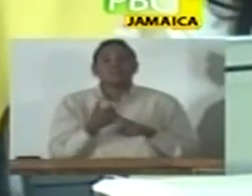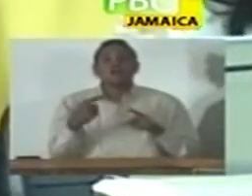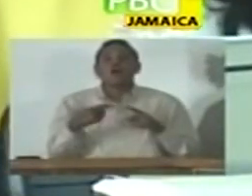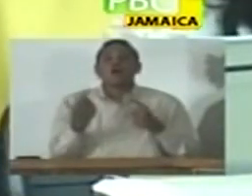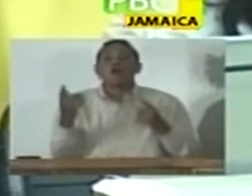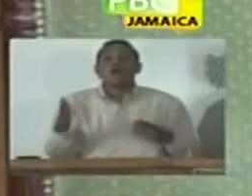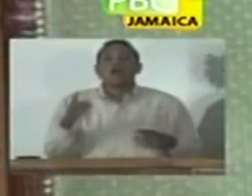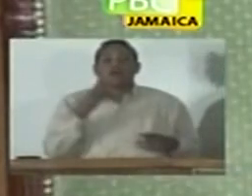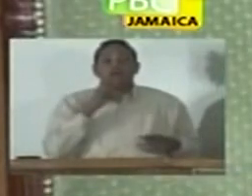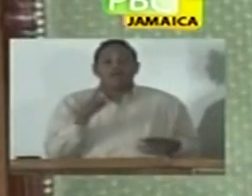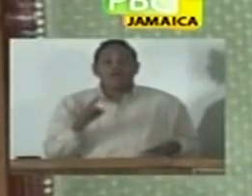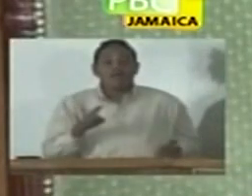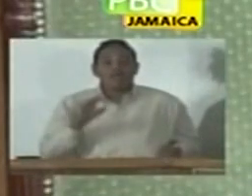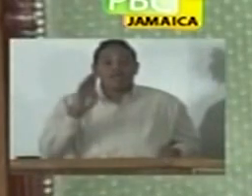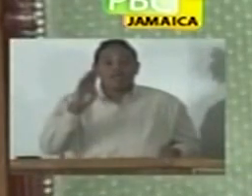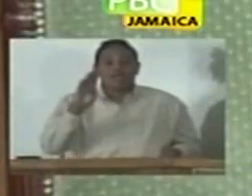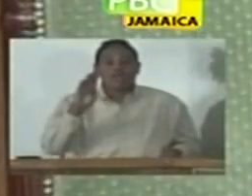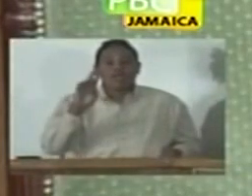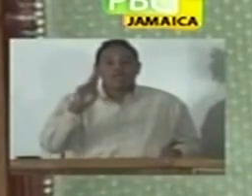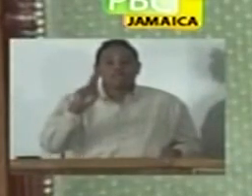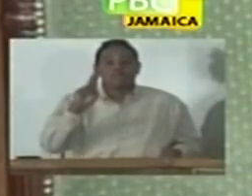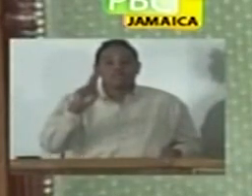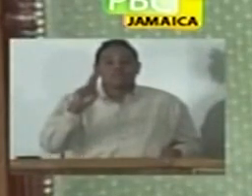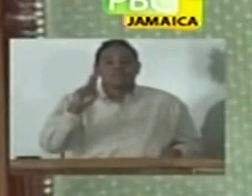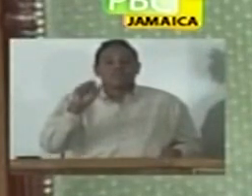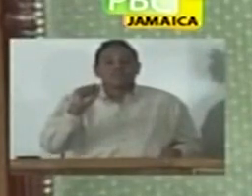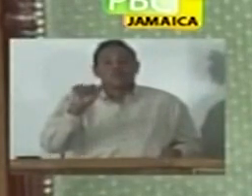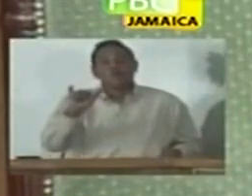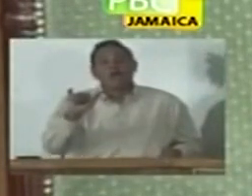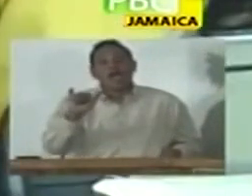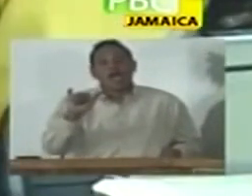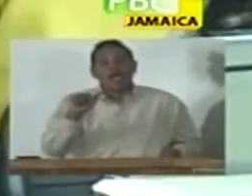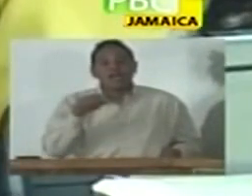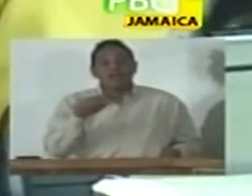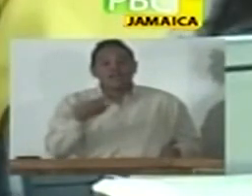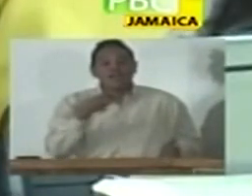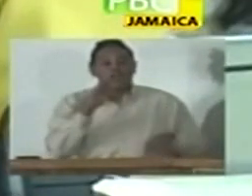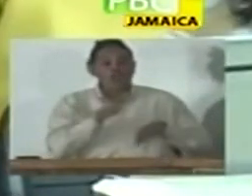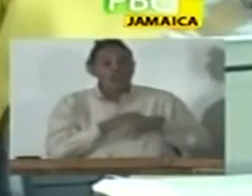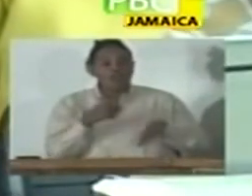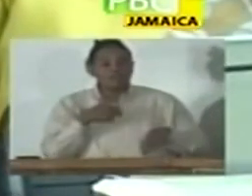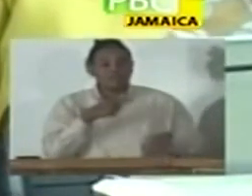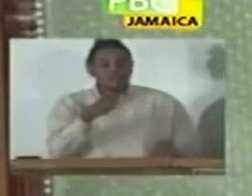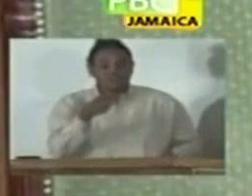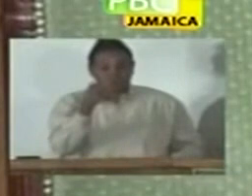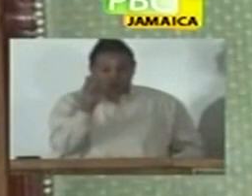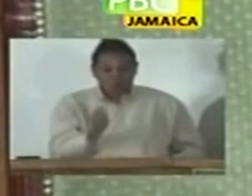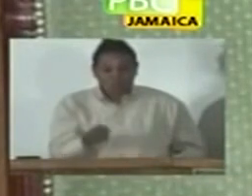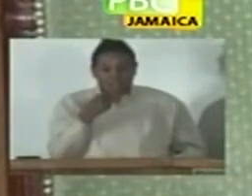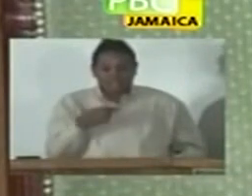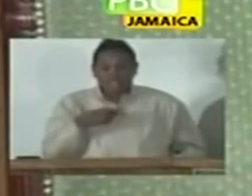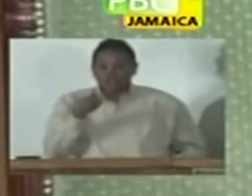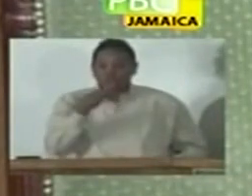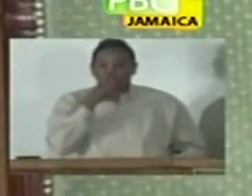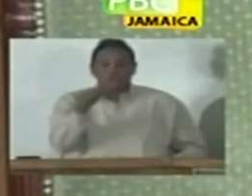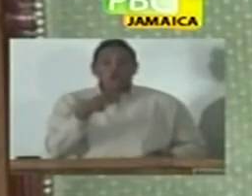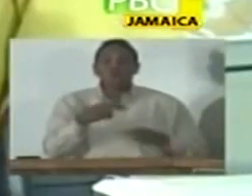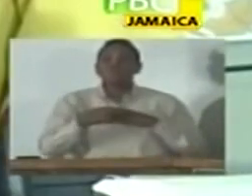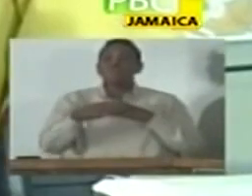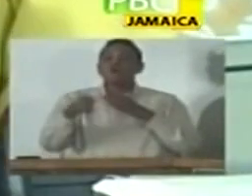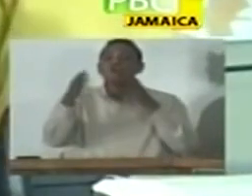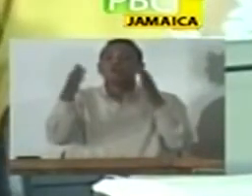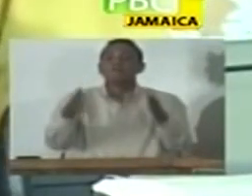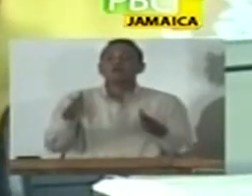as Bring, B-R-A-Y, Bring. You called me to order, you know, and say I shouldn't refer to the